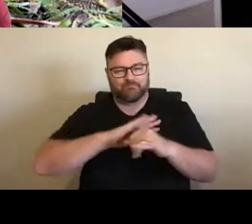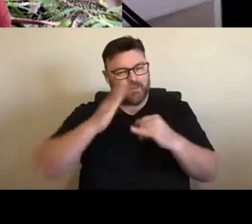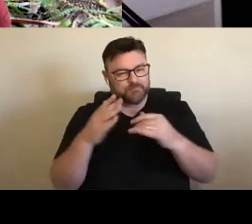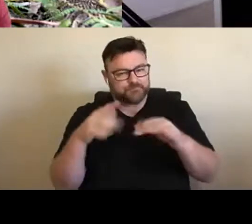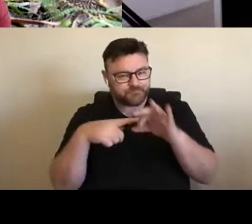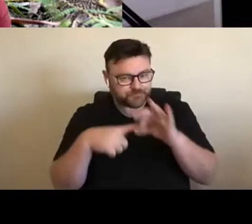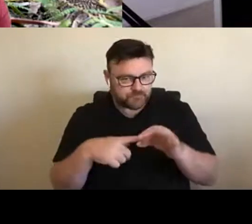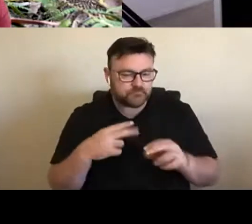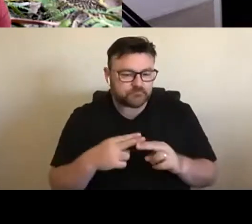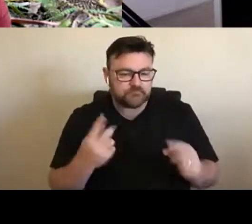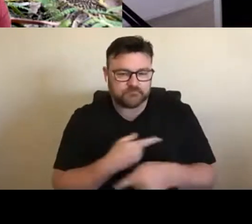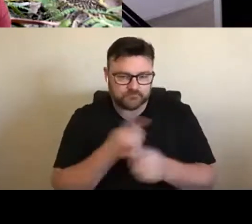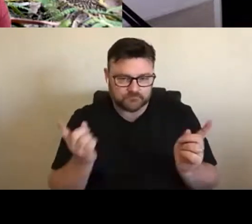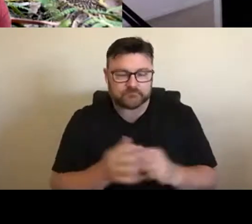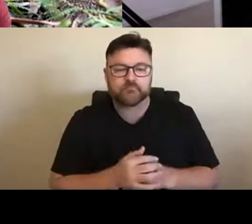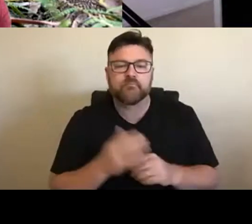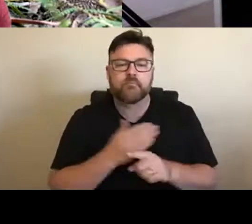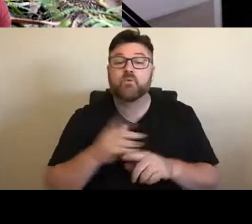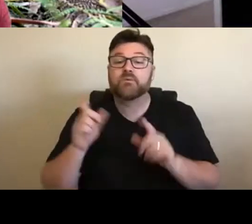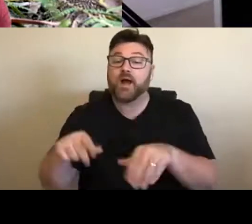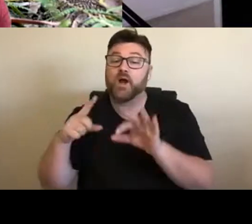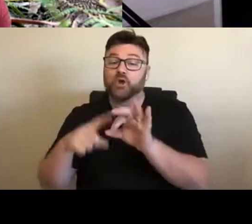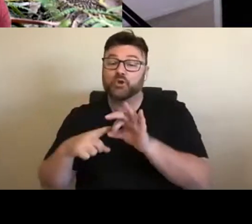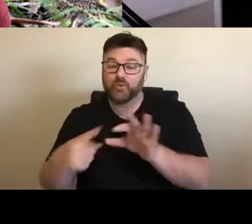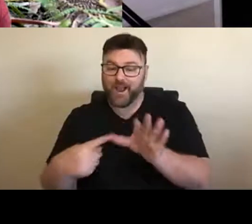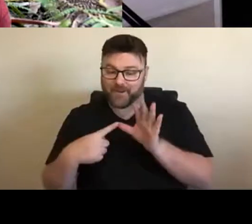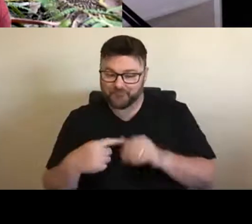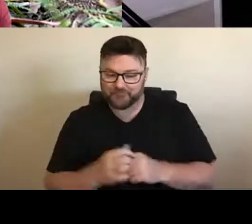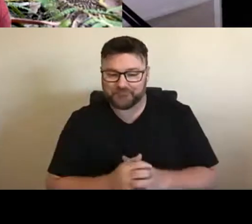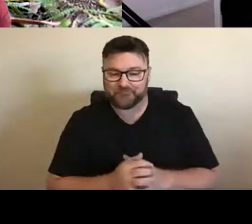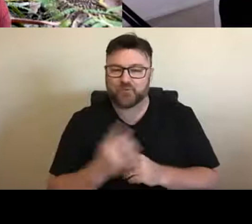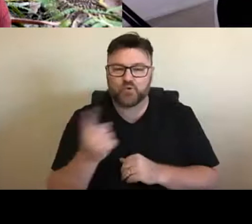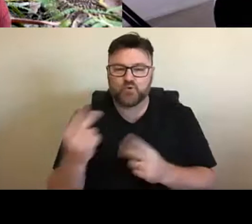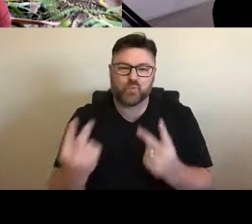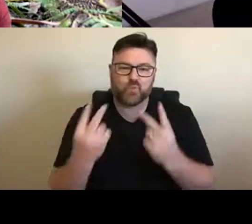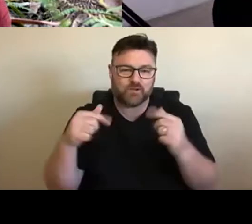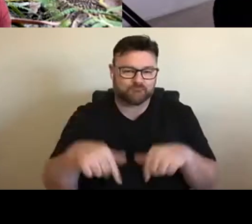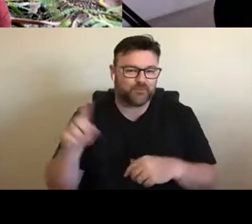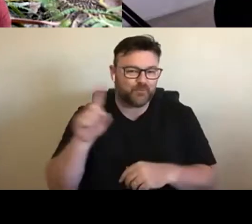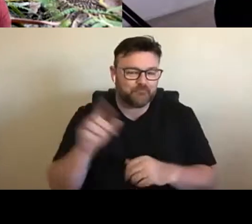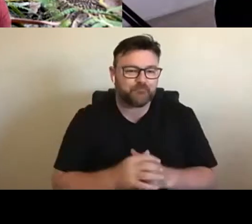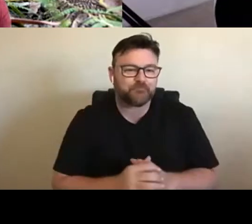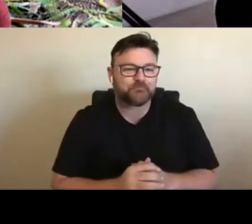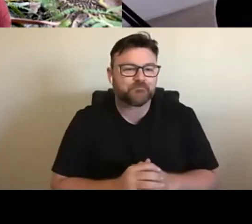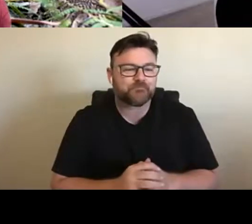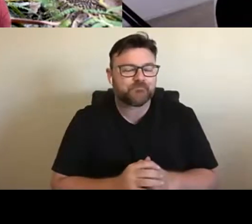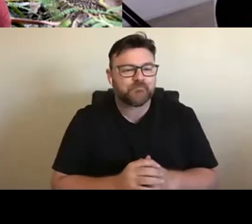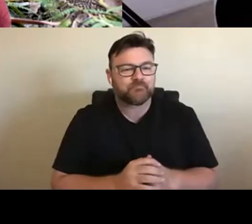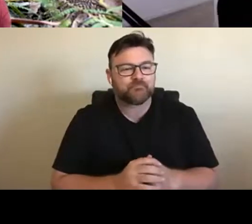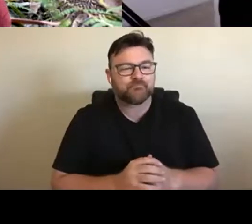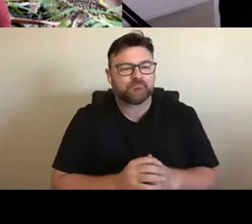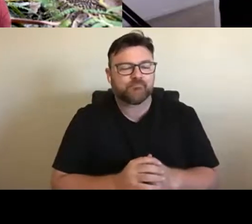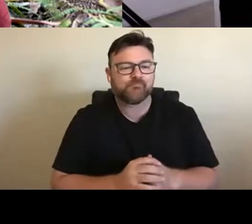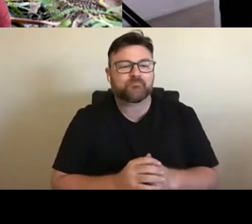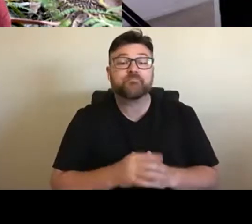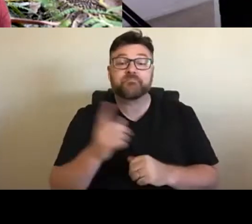we move into some Q&As with those who are listening and joining us. But a kind of a current